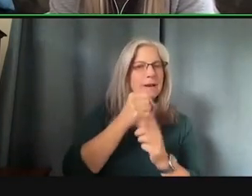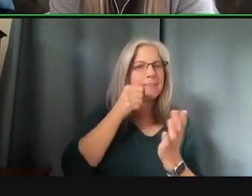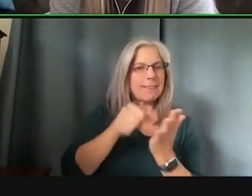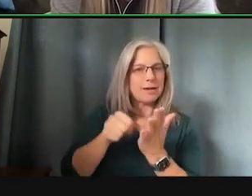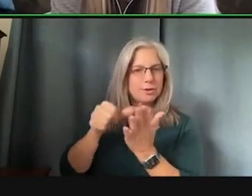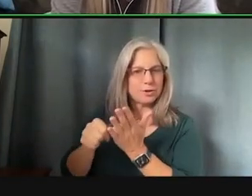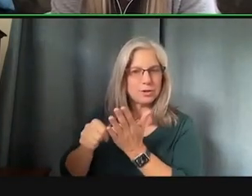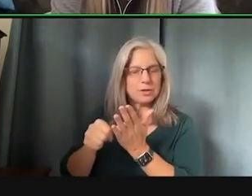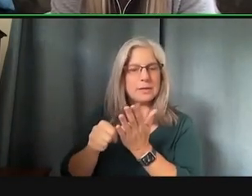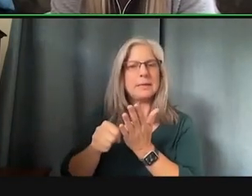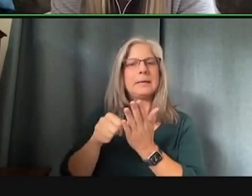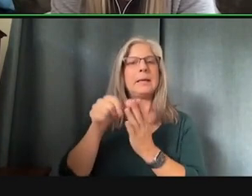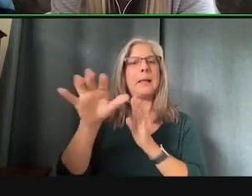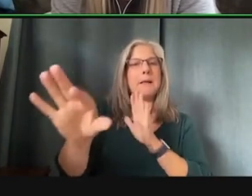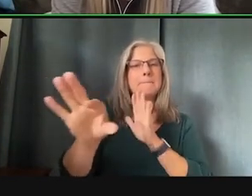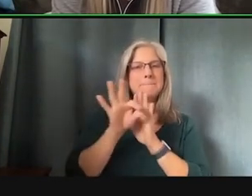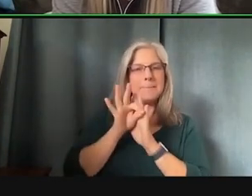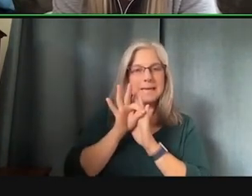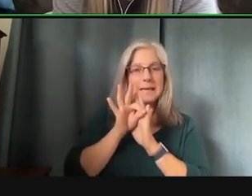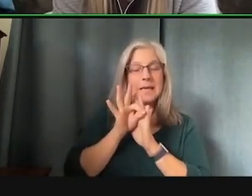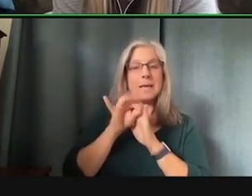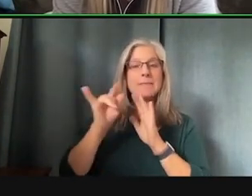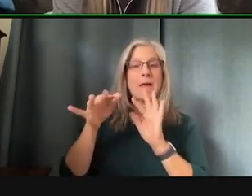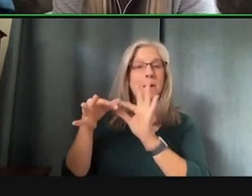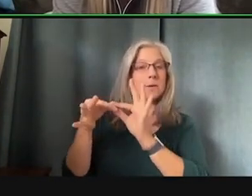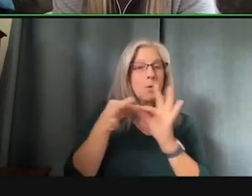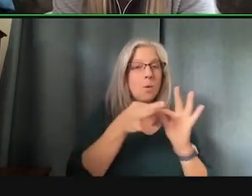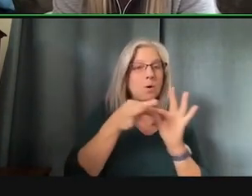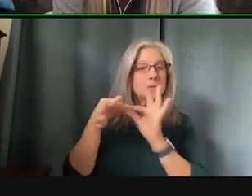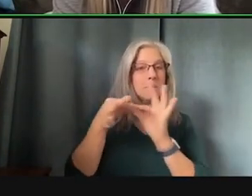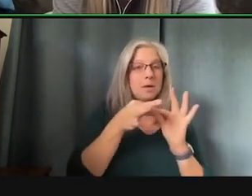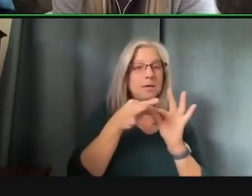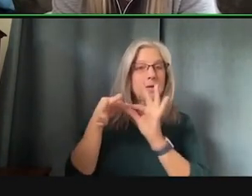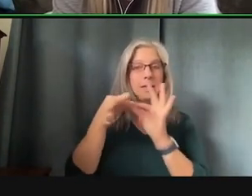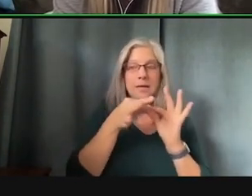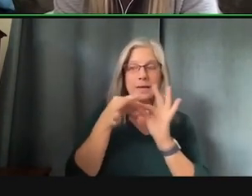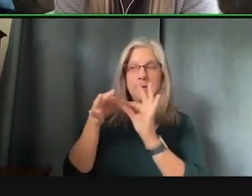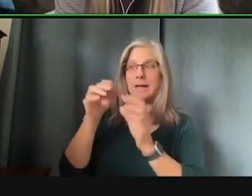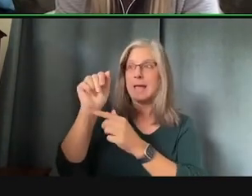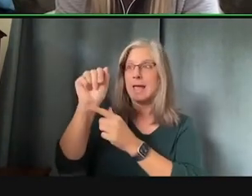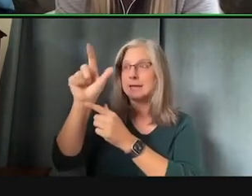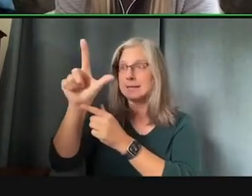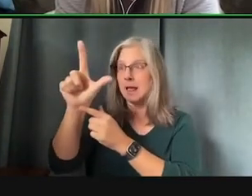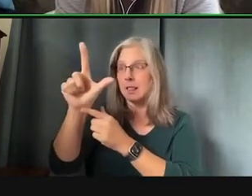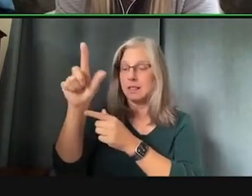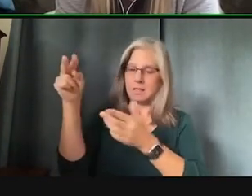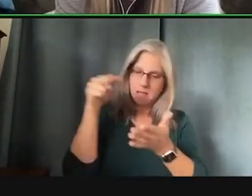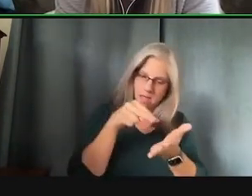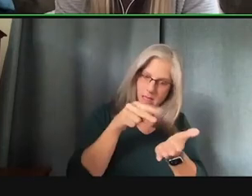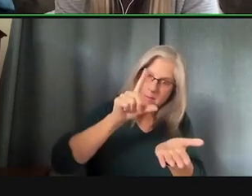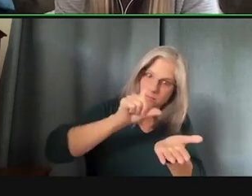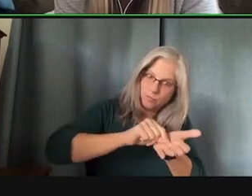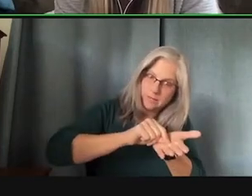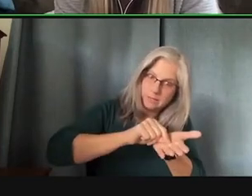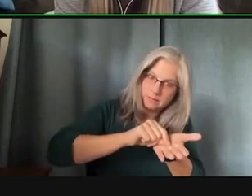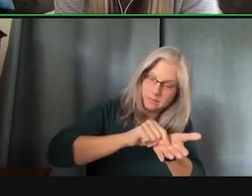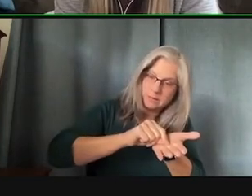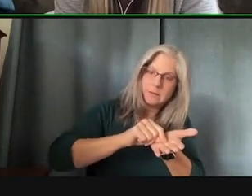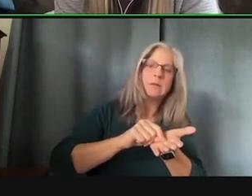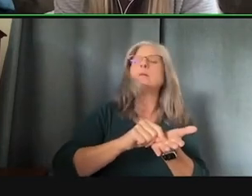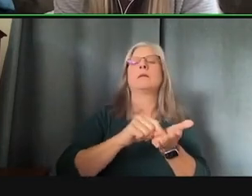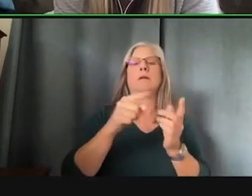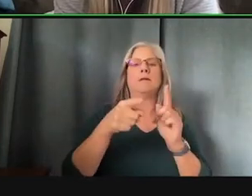by selecting the corresponding ASL letter in print form from a field